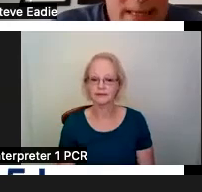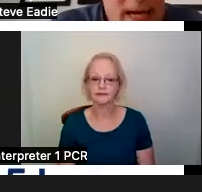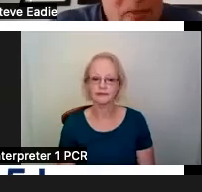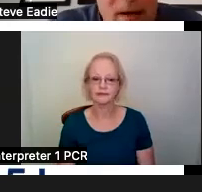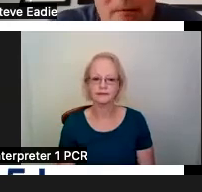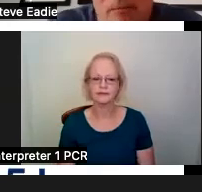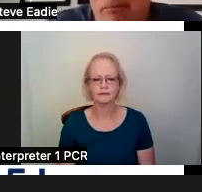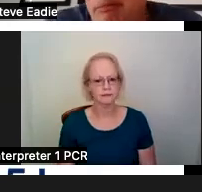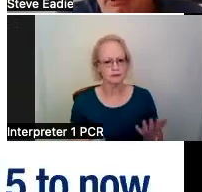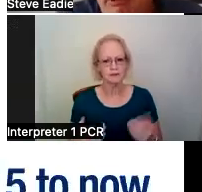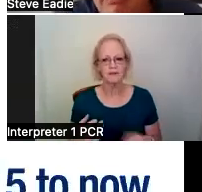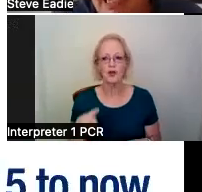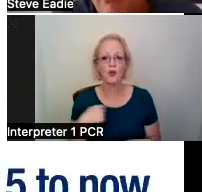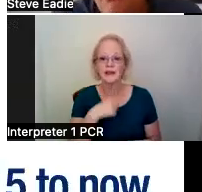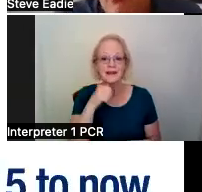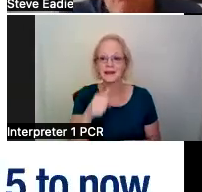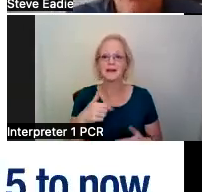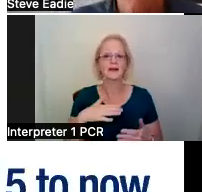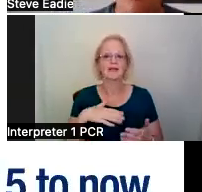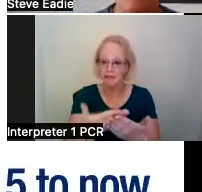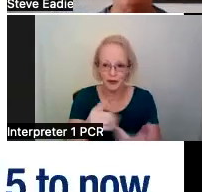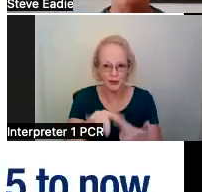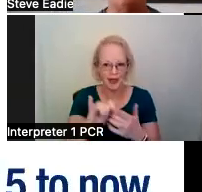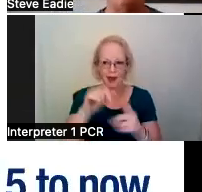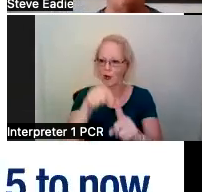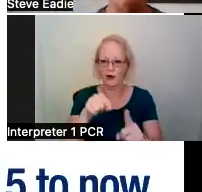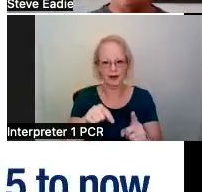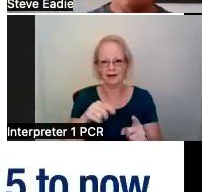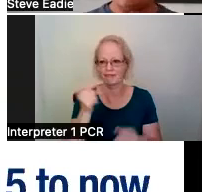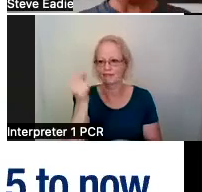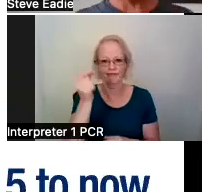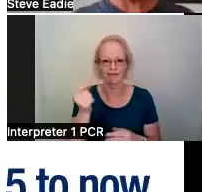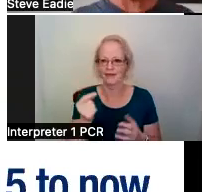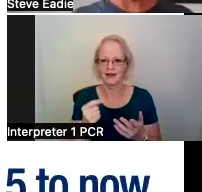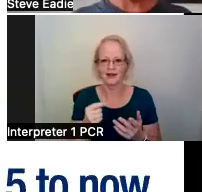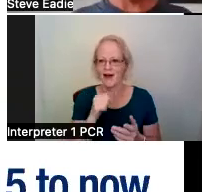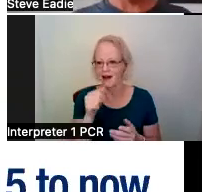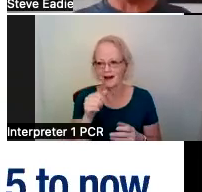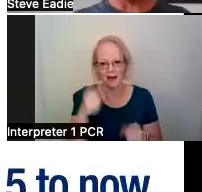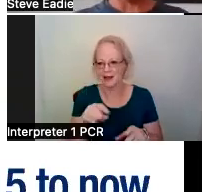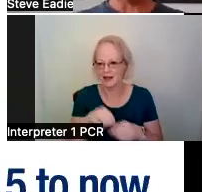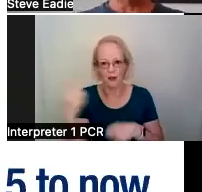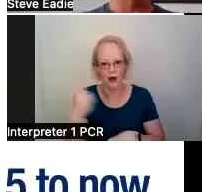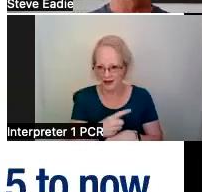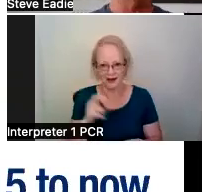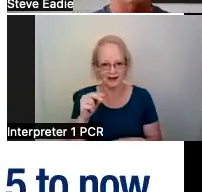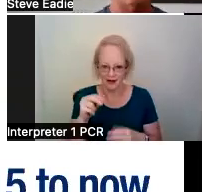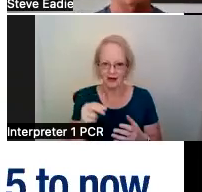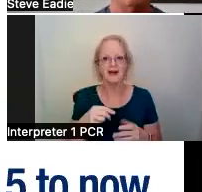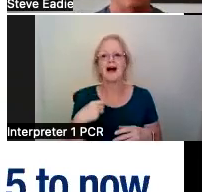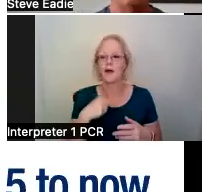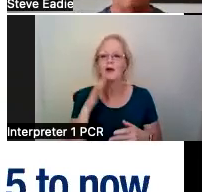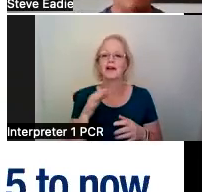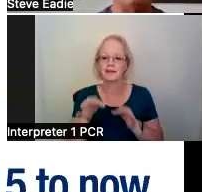We didn't get there in a day, and so I want to just walk you through how we got to where we are